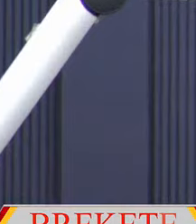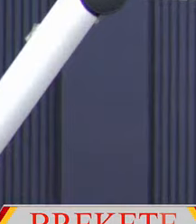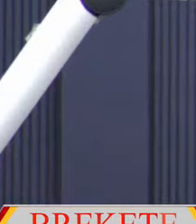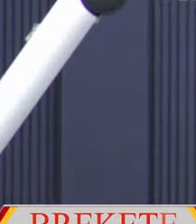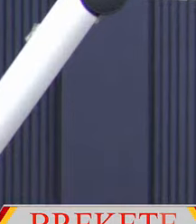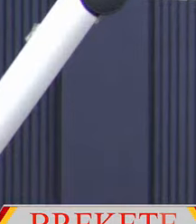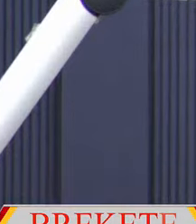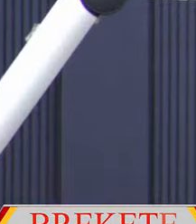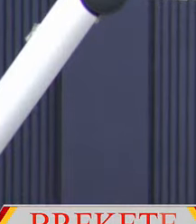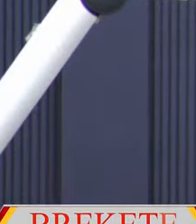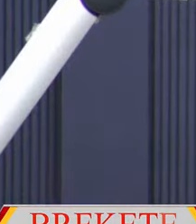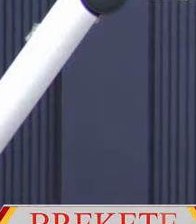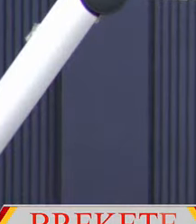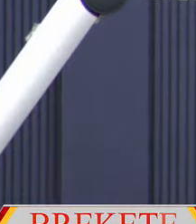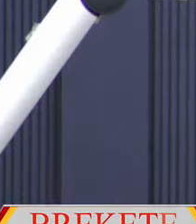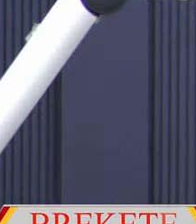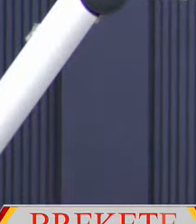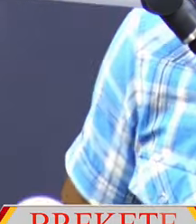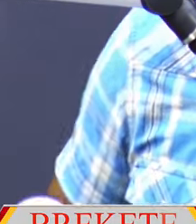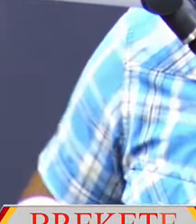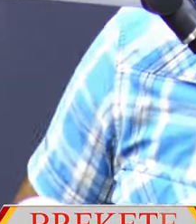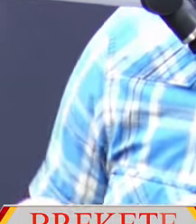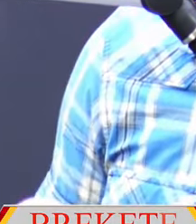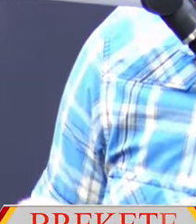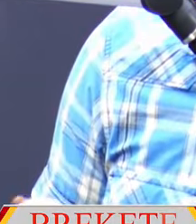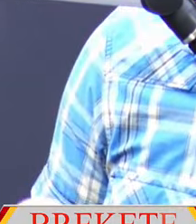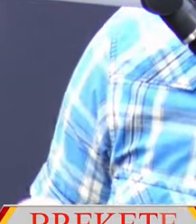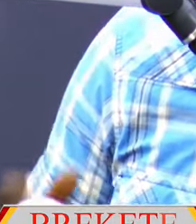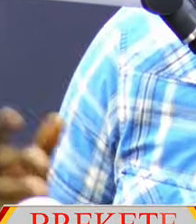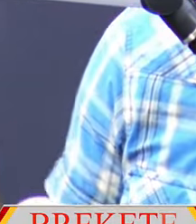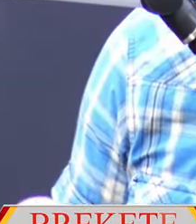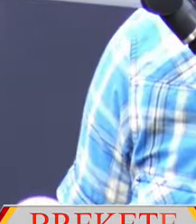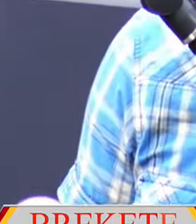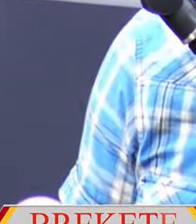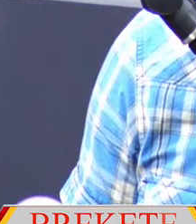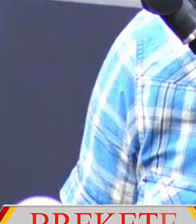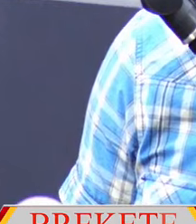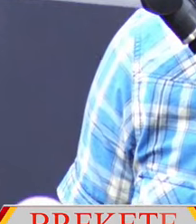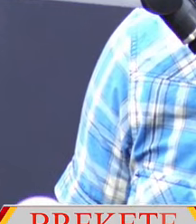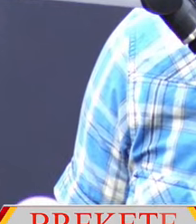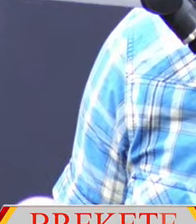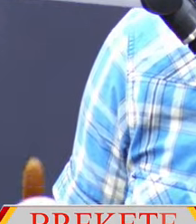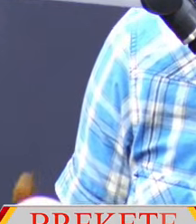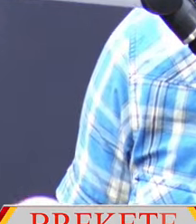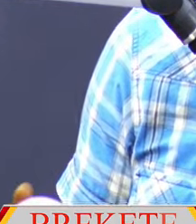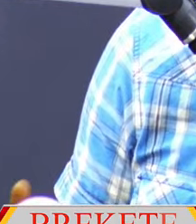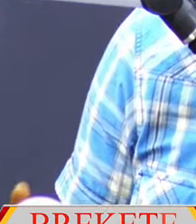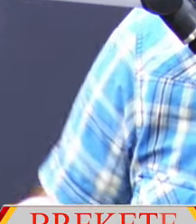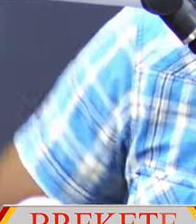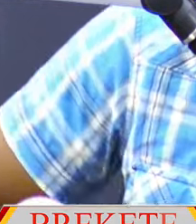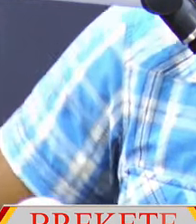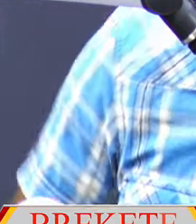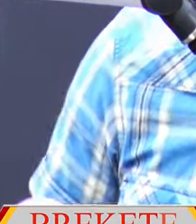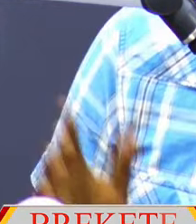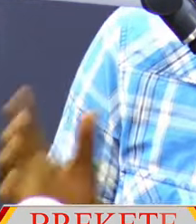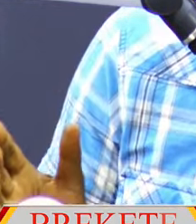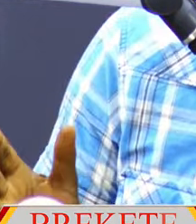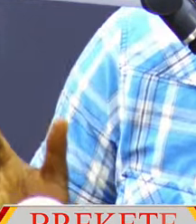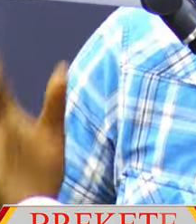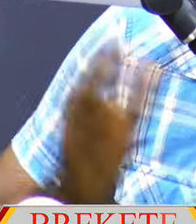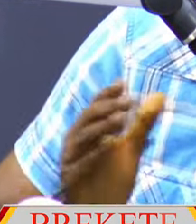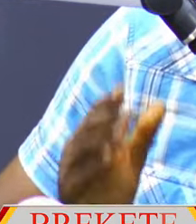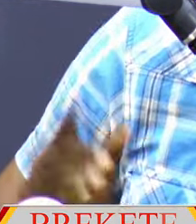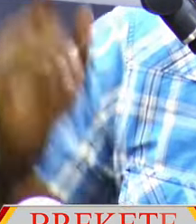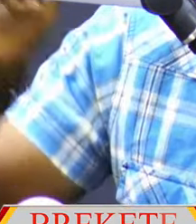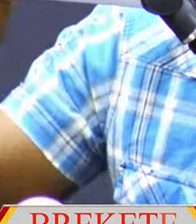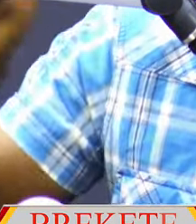to ask. So what do we go do if somebody will be say if they qualified and then he make this kind of mistake?